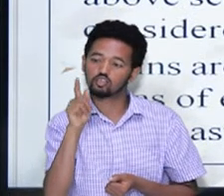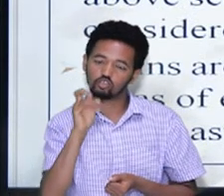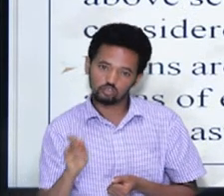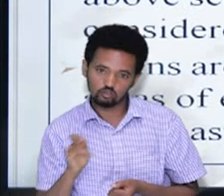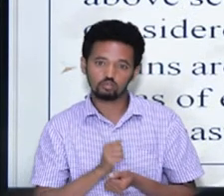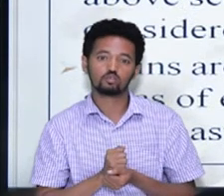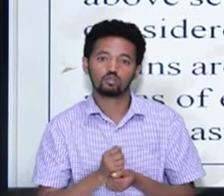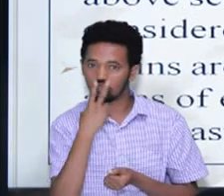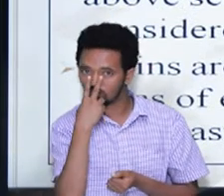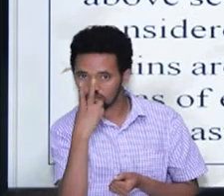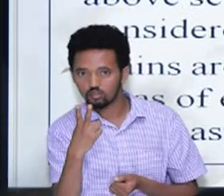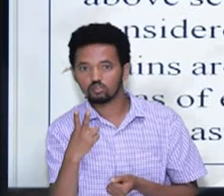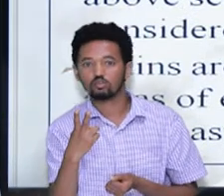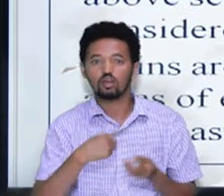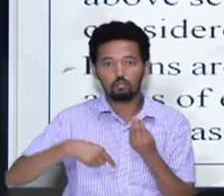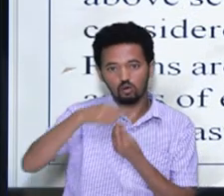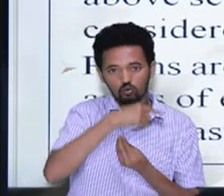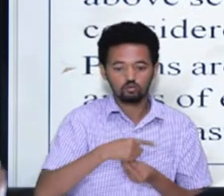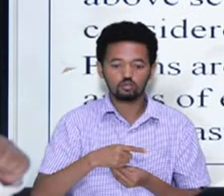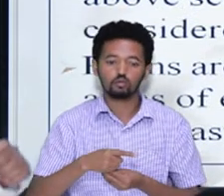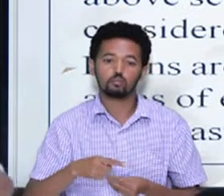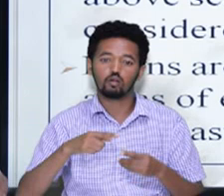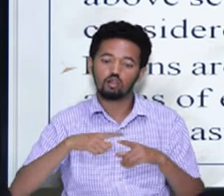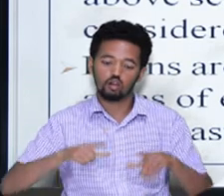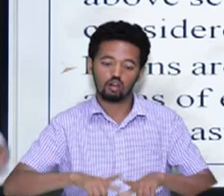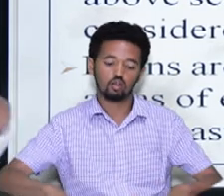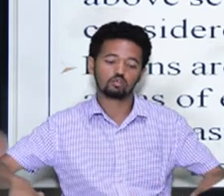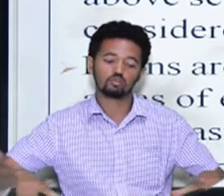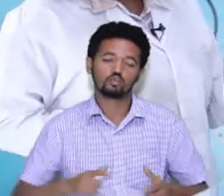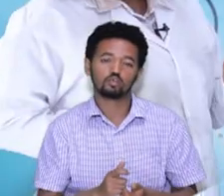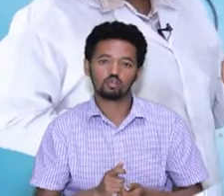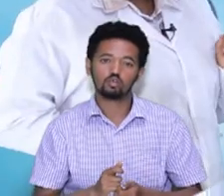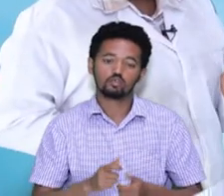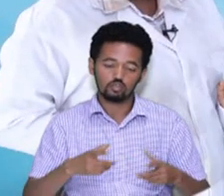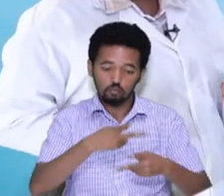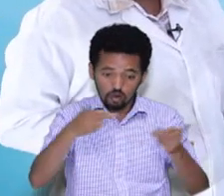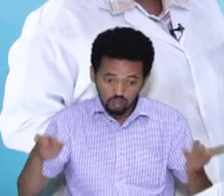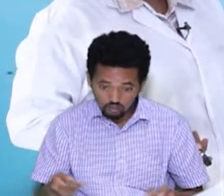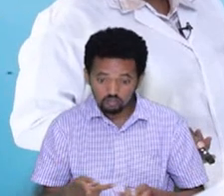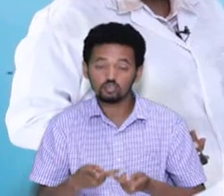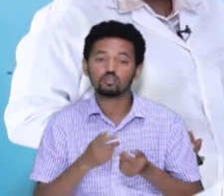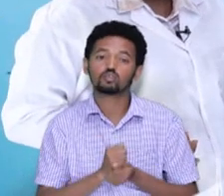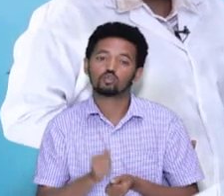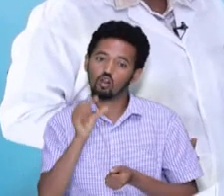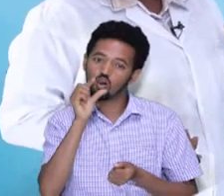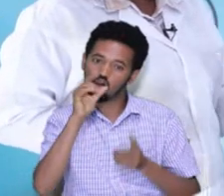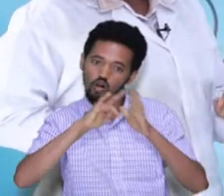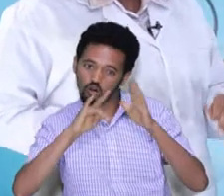Let's see about plain landform. The plains are area of low